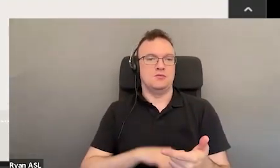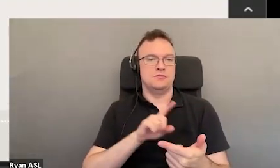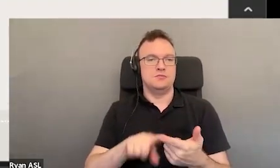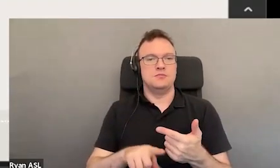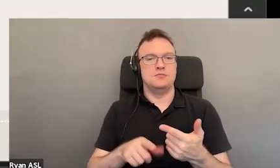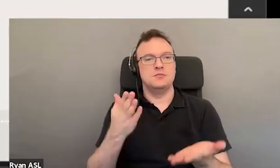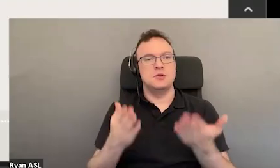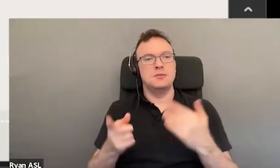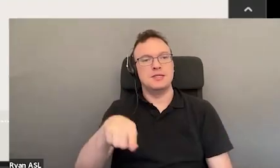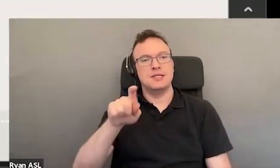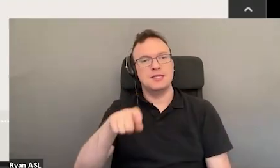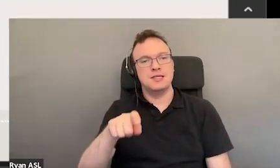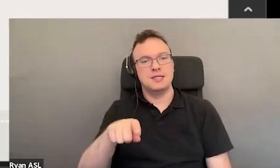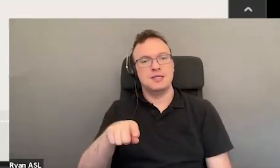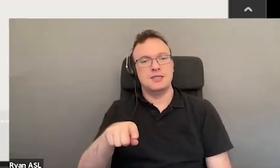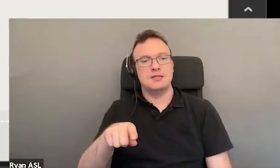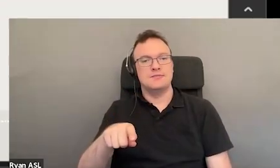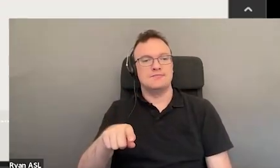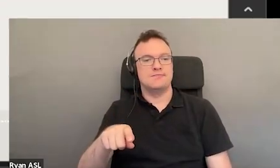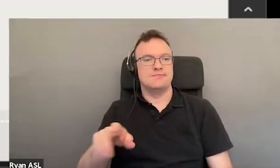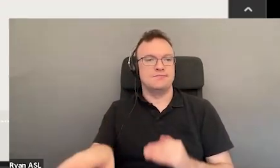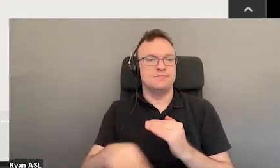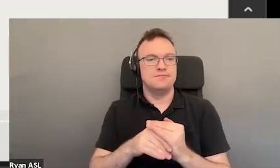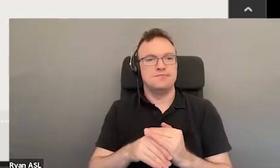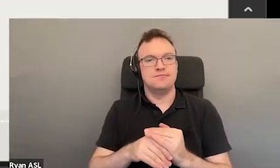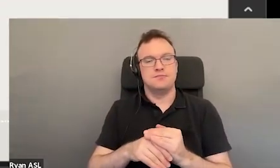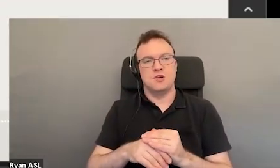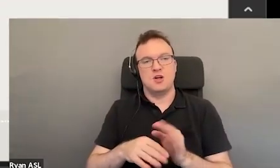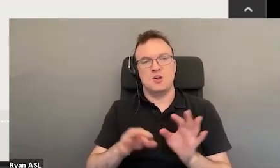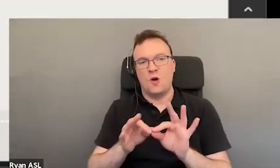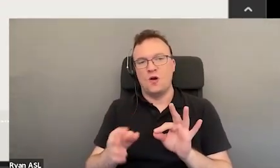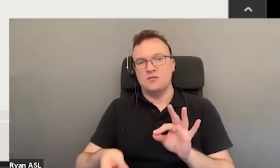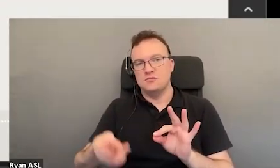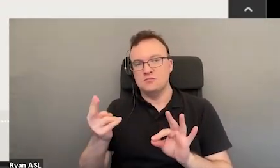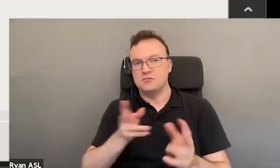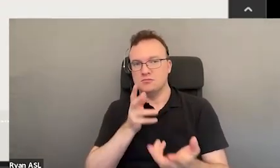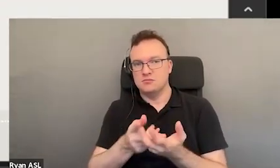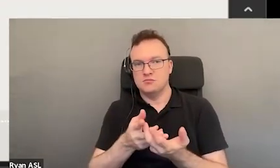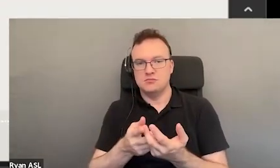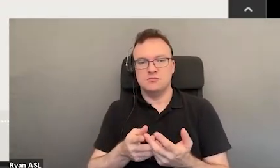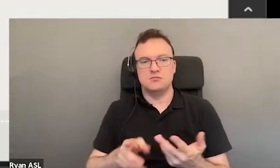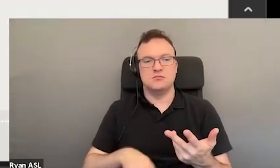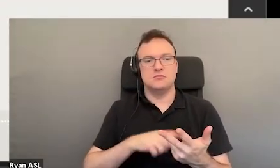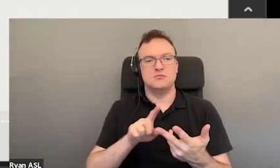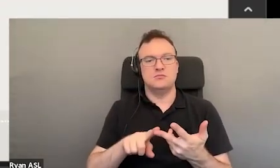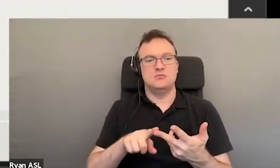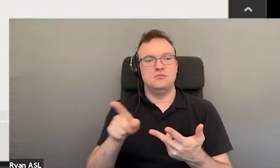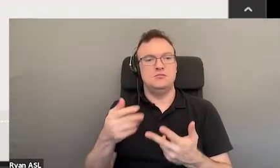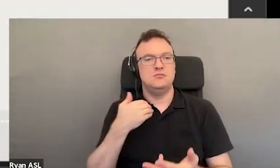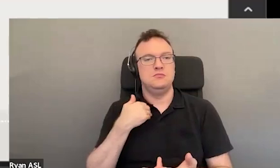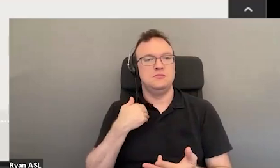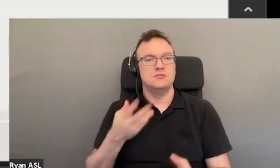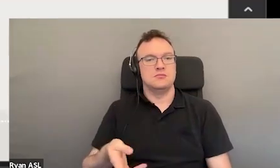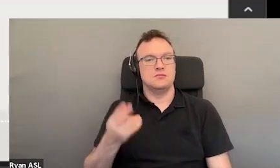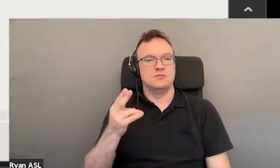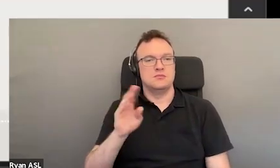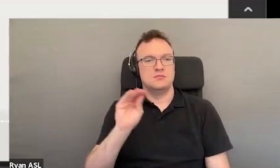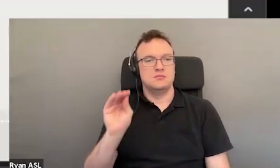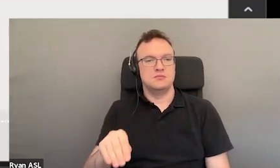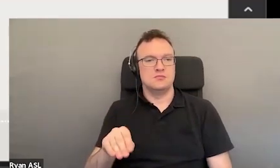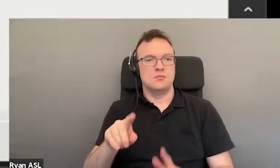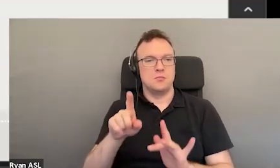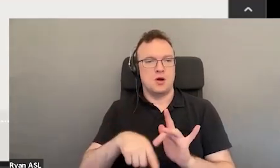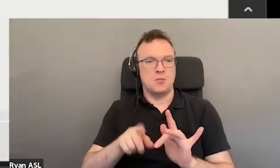may need excessive and therefore possibly costly accommodation, that they may have a high rate of